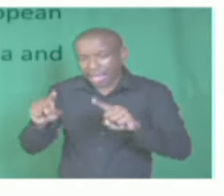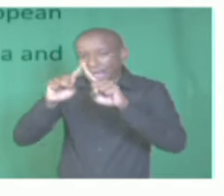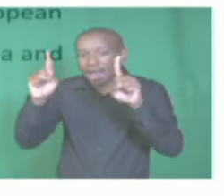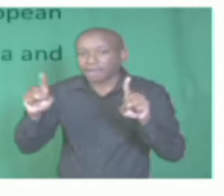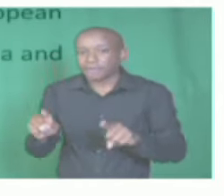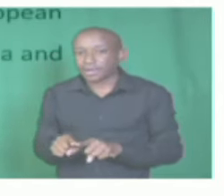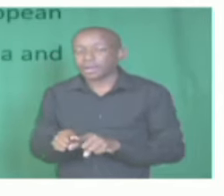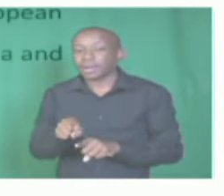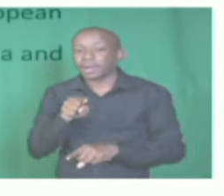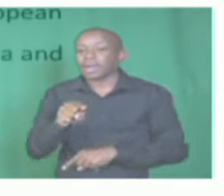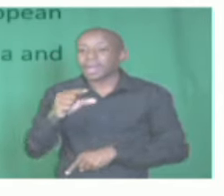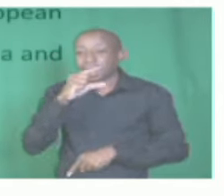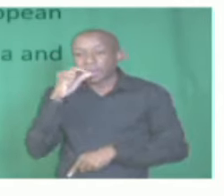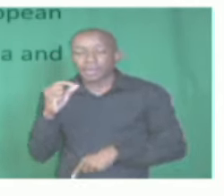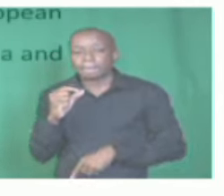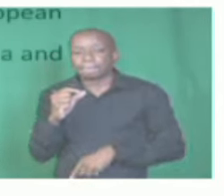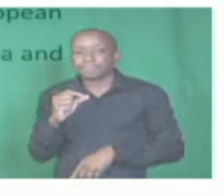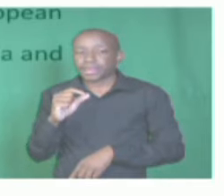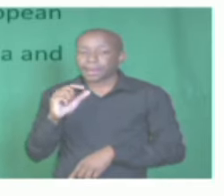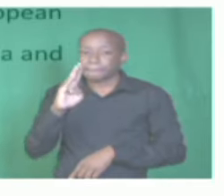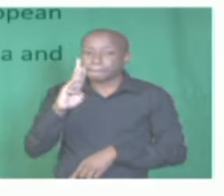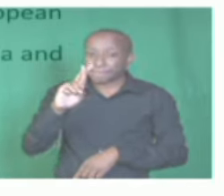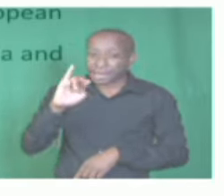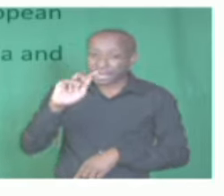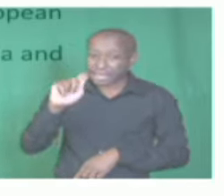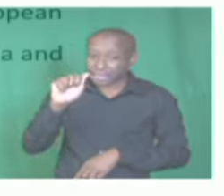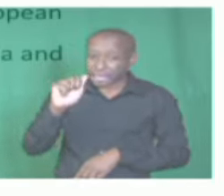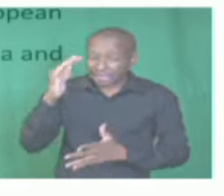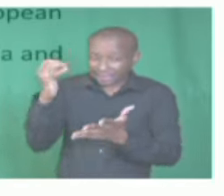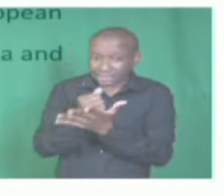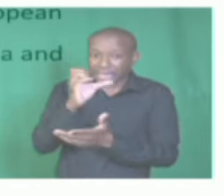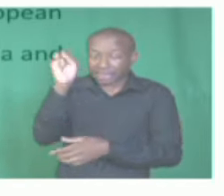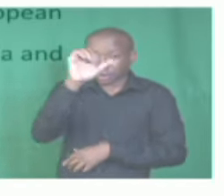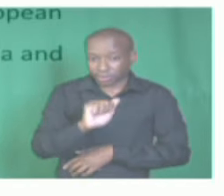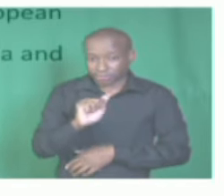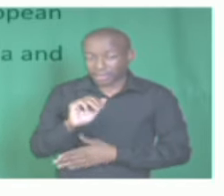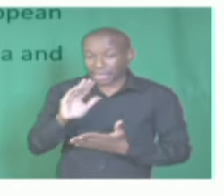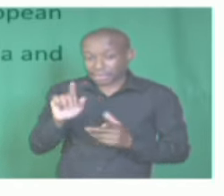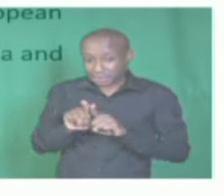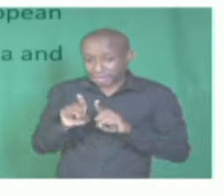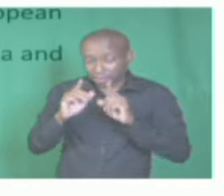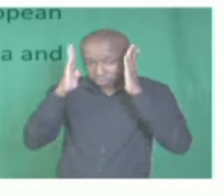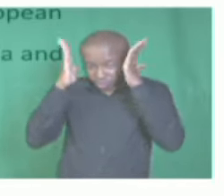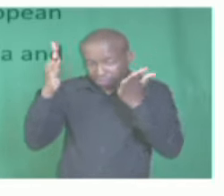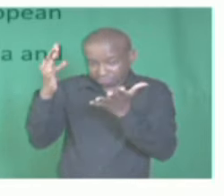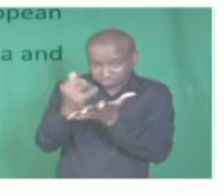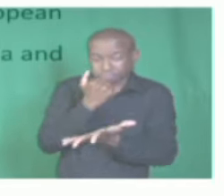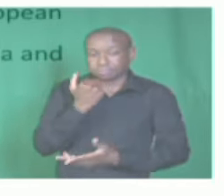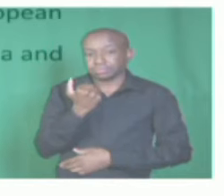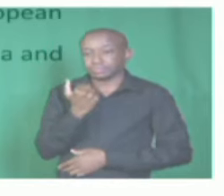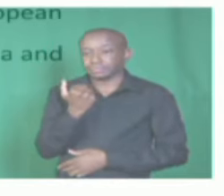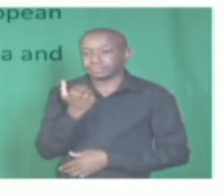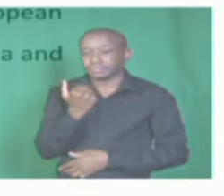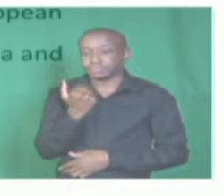Great Britain colonized South Africa, also Eswatini, Botswana